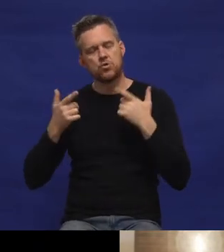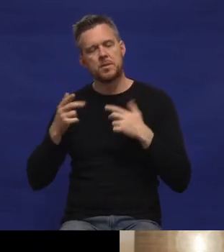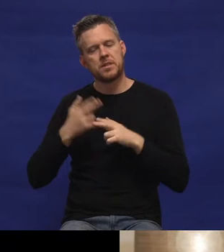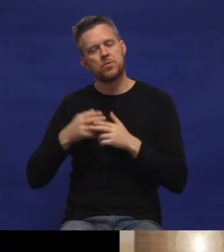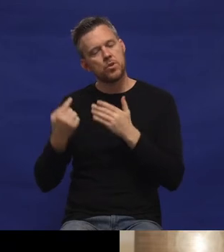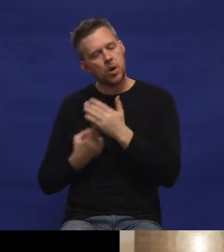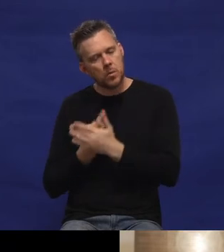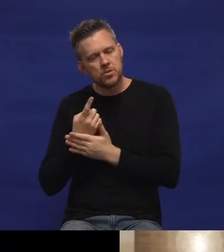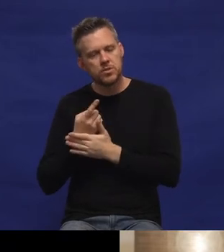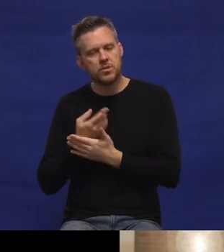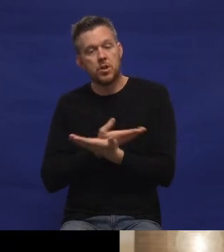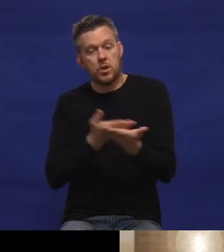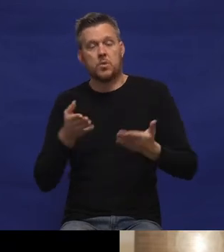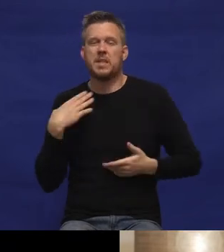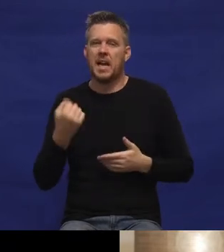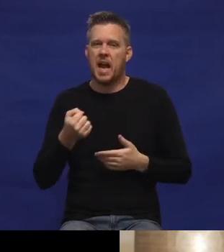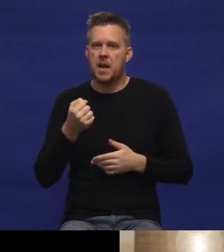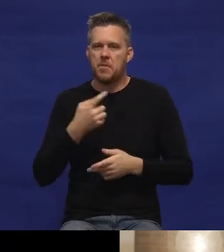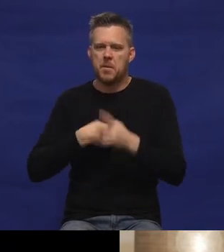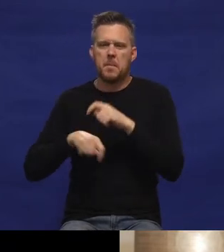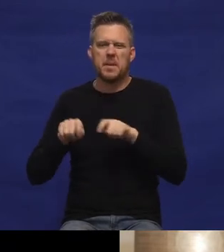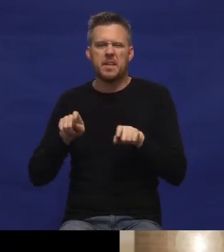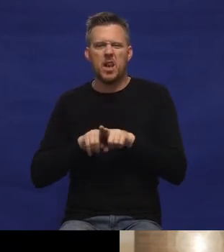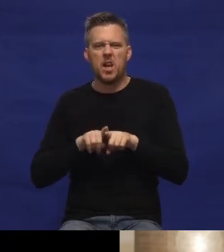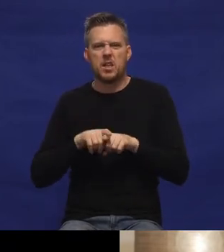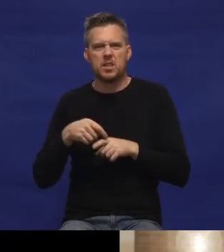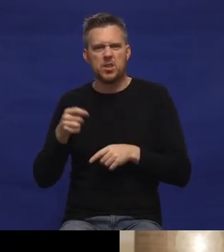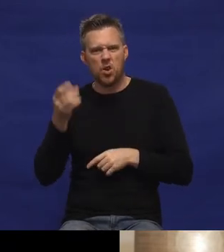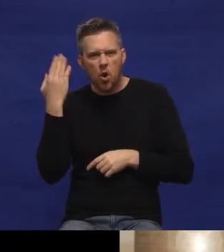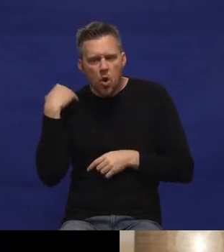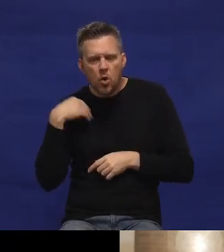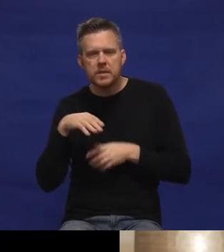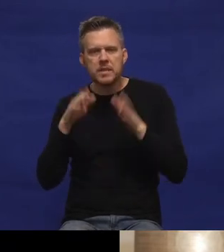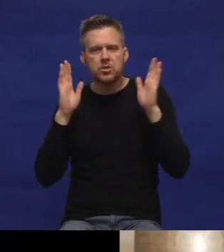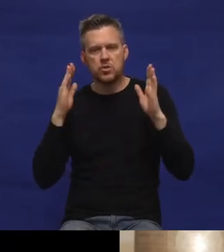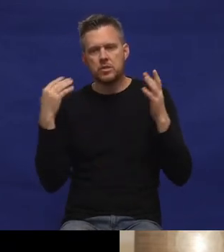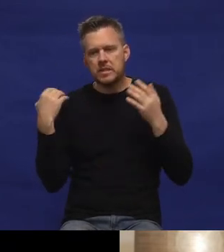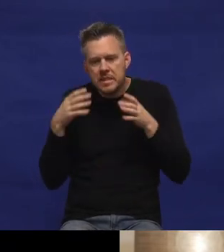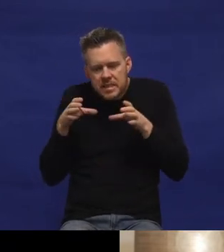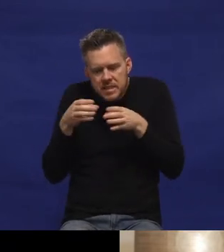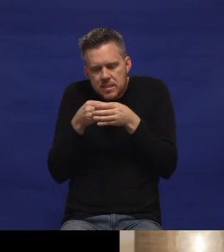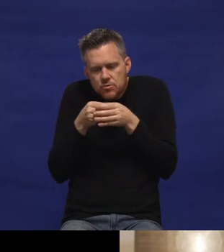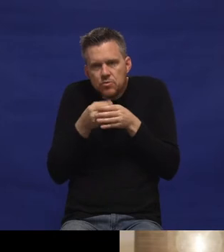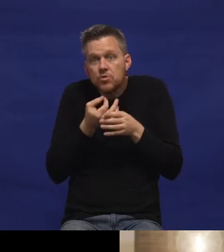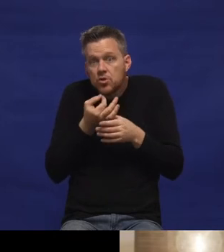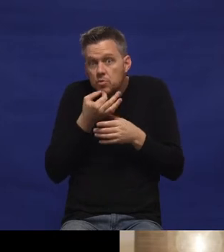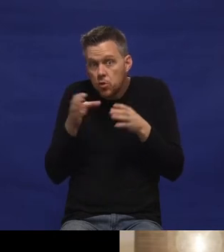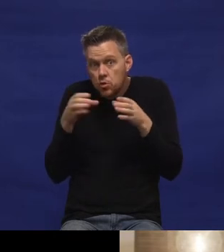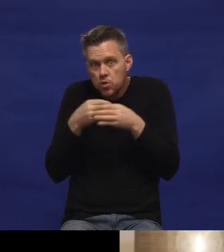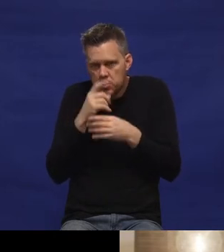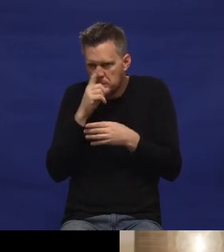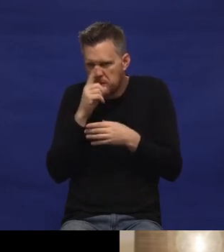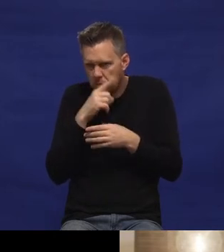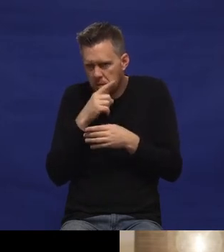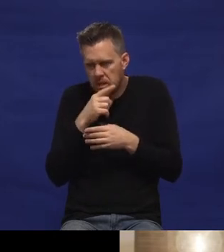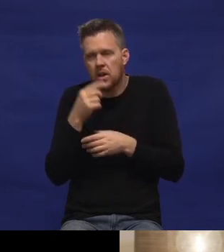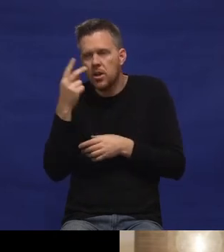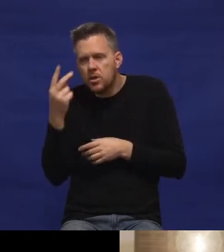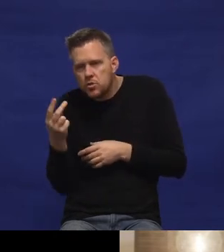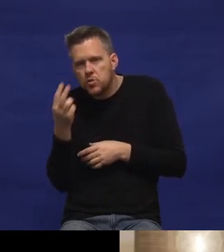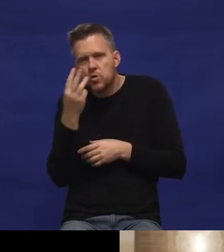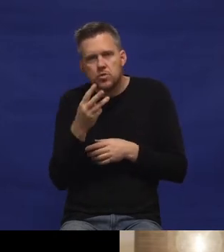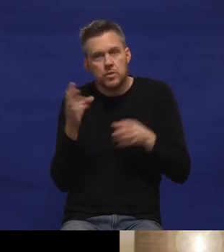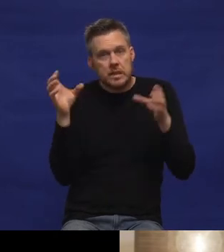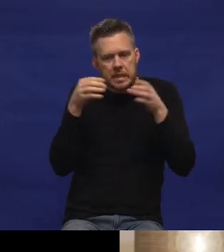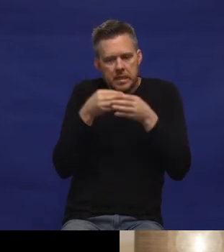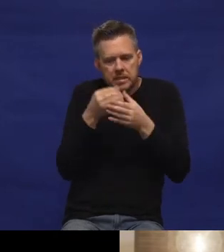much for the opportunity that we have to be like the early church, gathering in just small groups of people. But wherever two